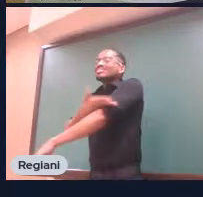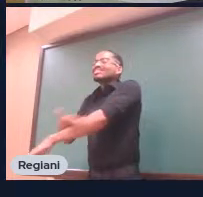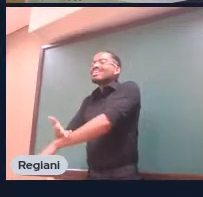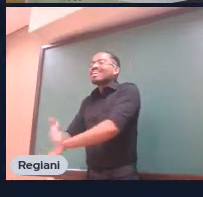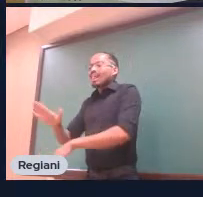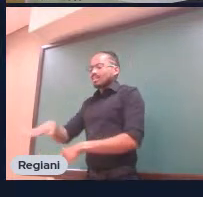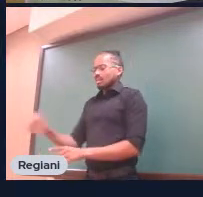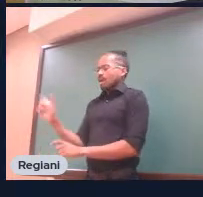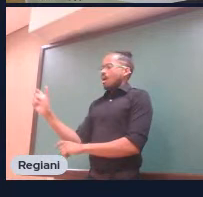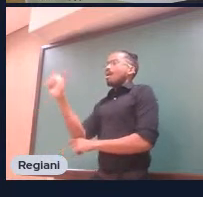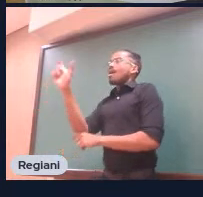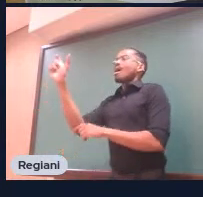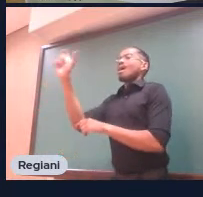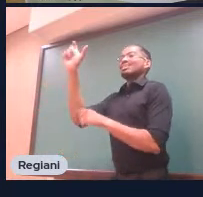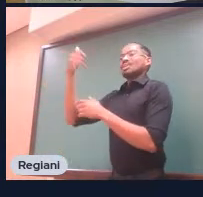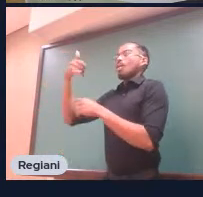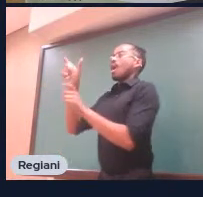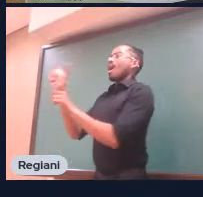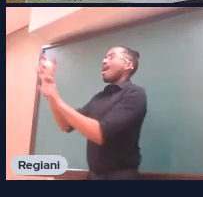there.